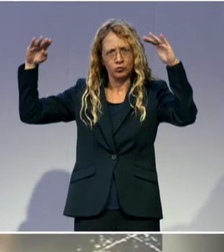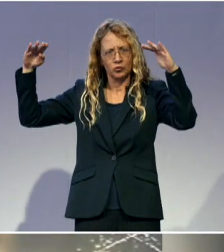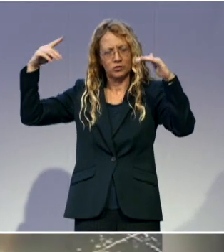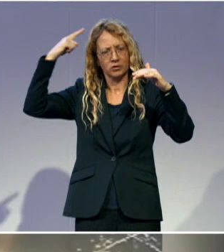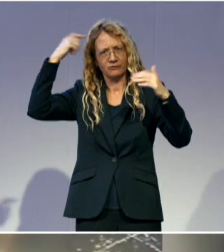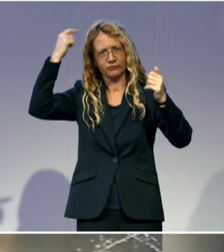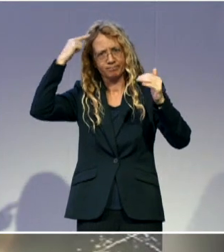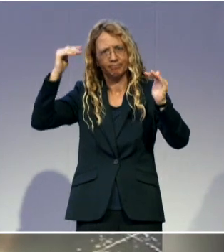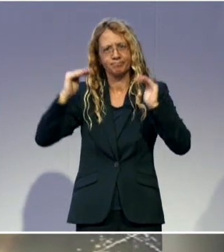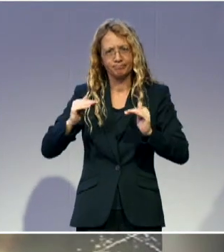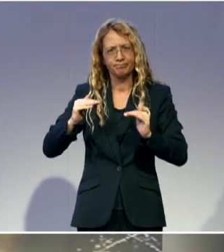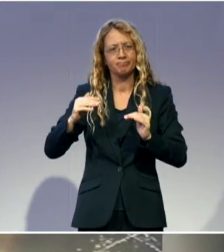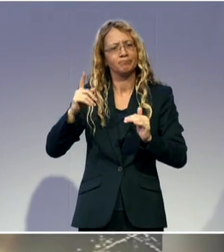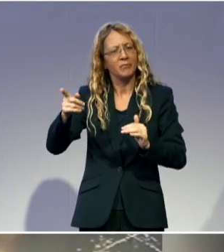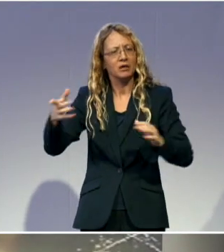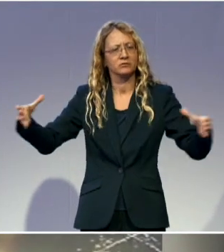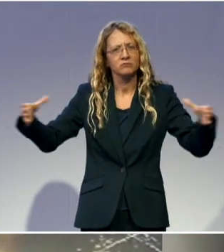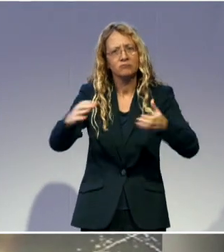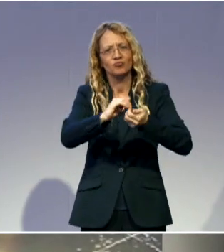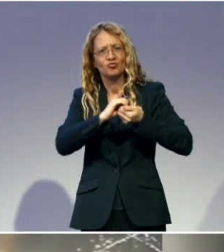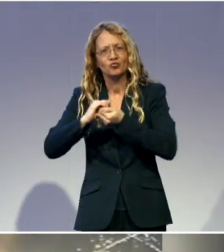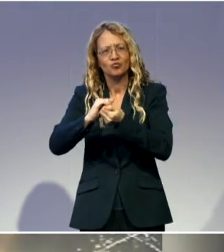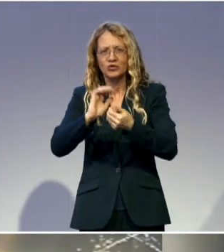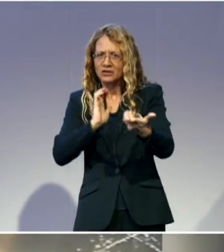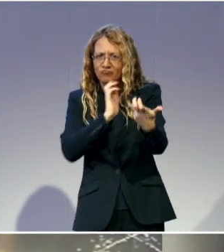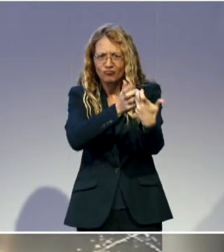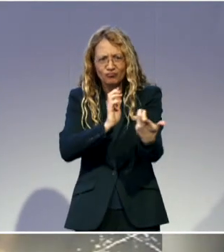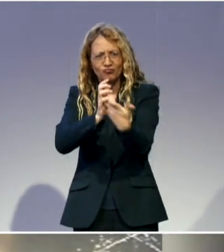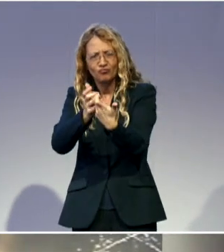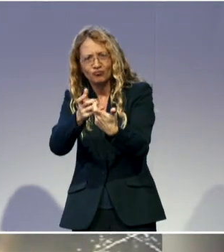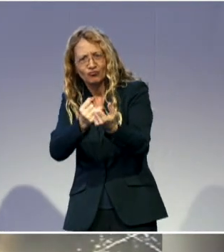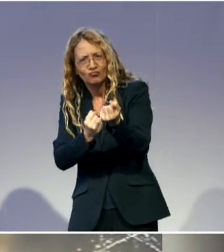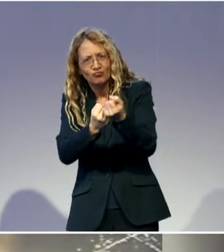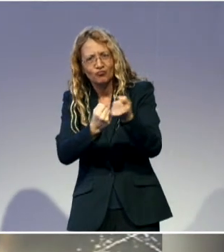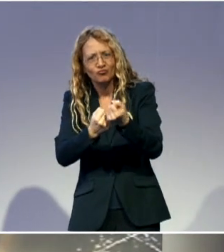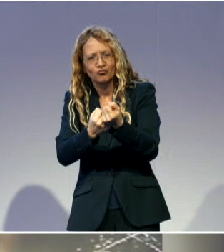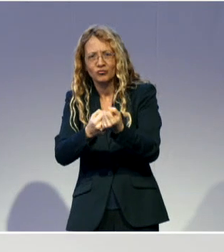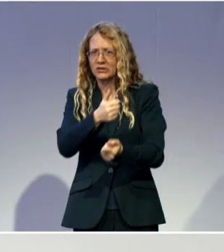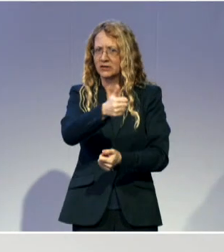want to receive in shared apartments.